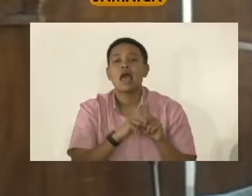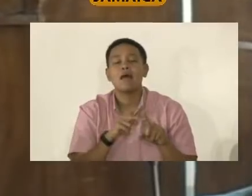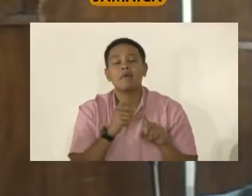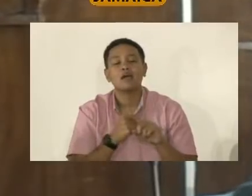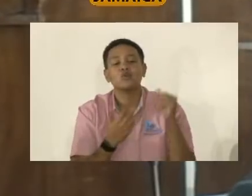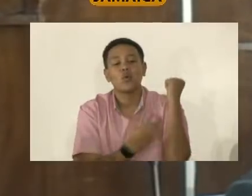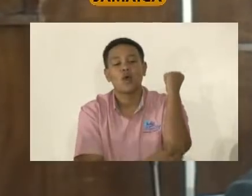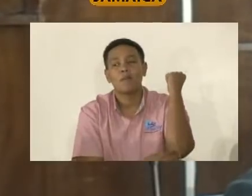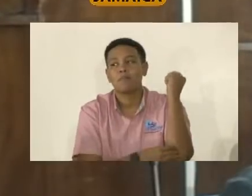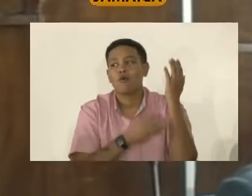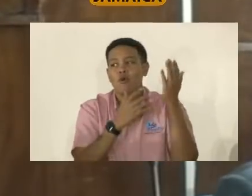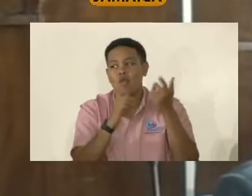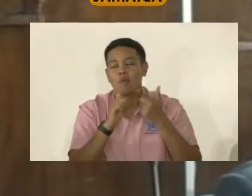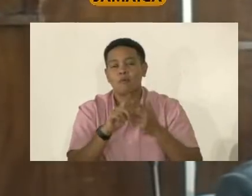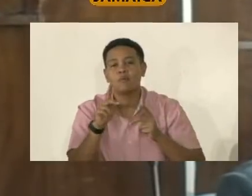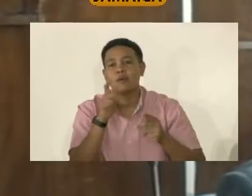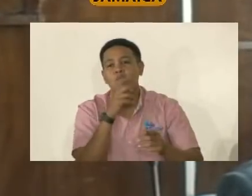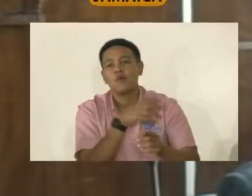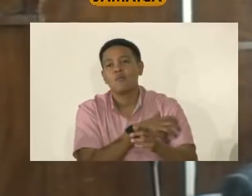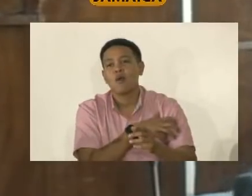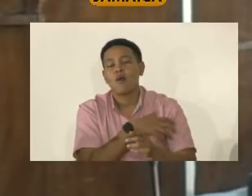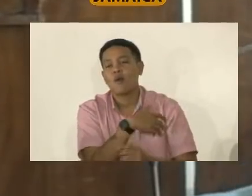poor and the powerless.